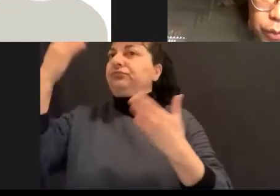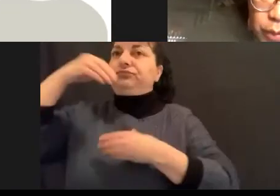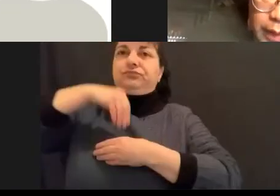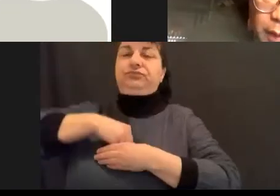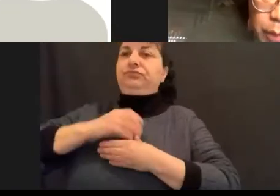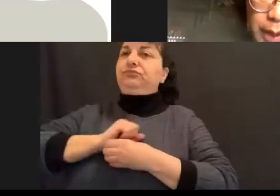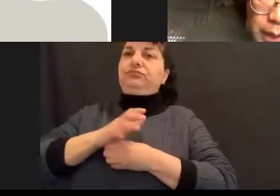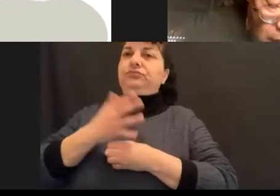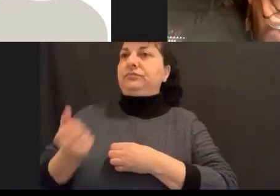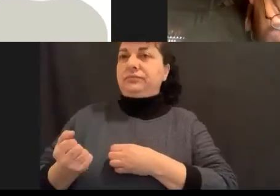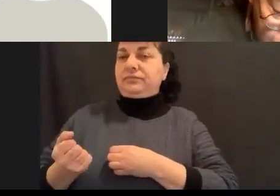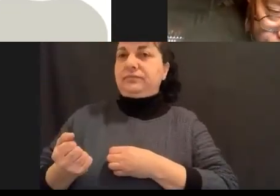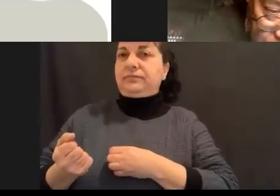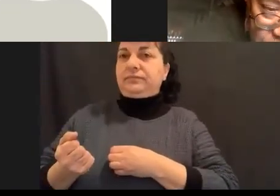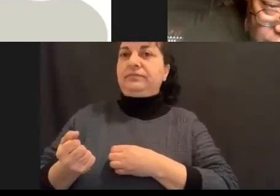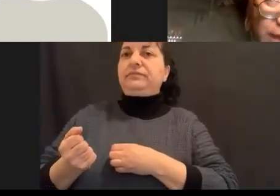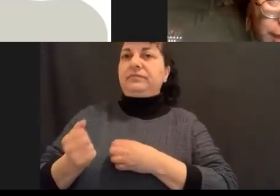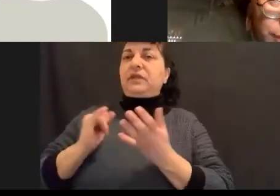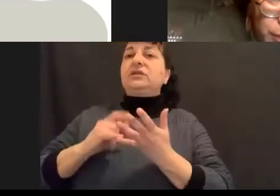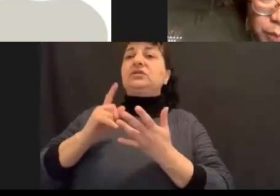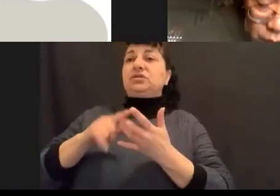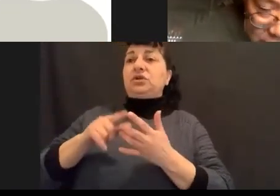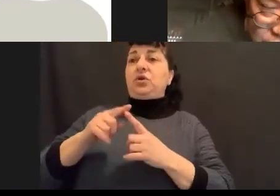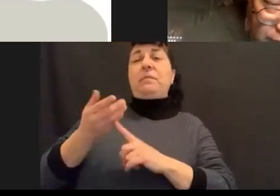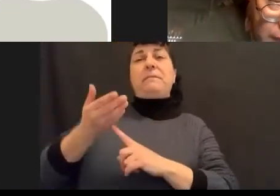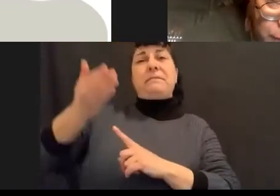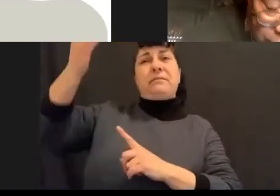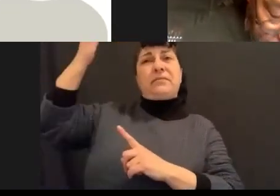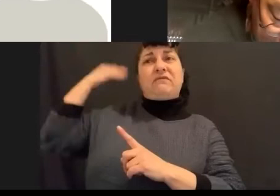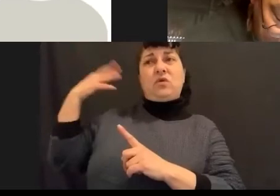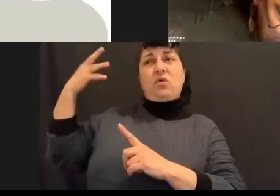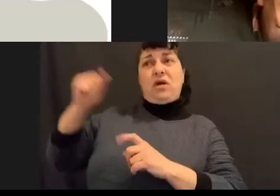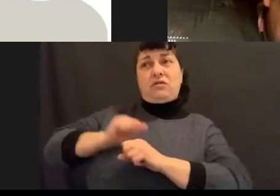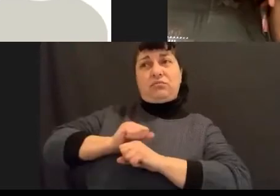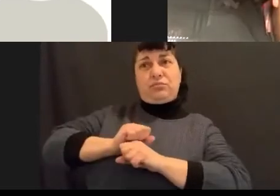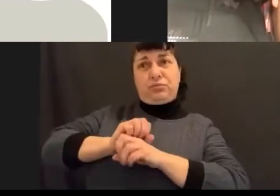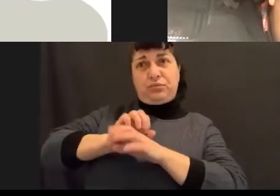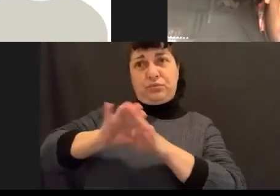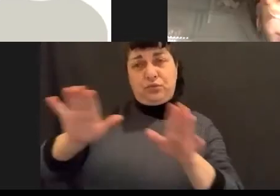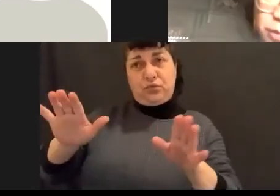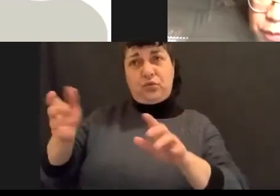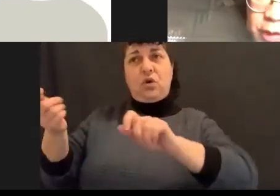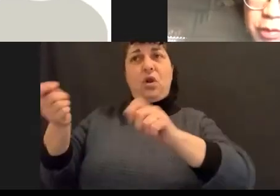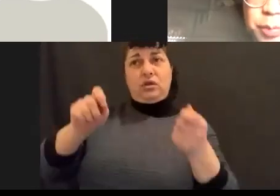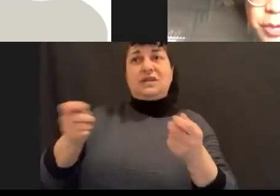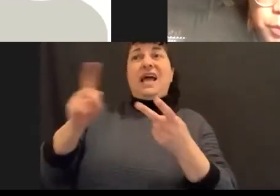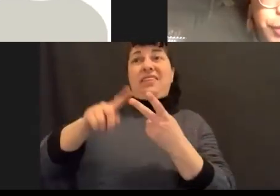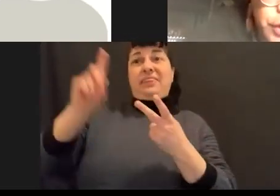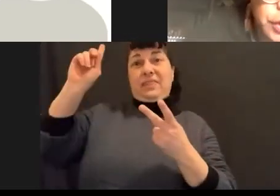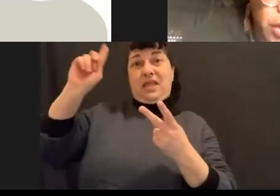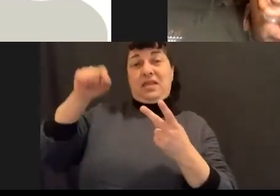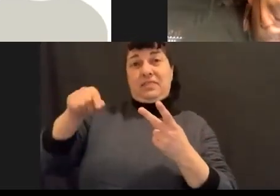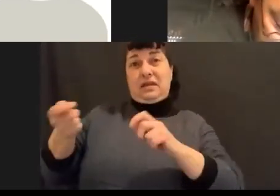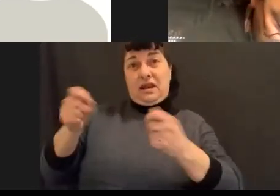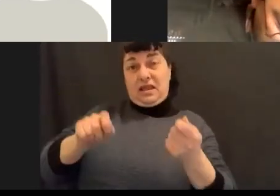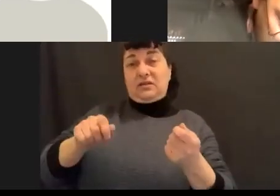and also the outbreak that preceded it, the one which led to the previous lockdown, is that it is a very transmissible